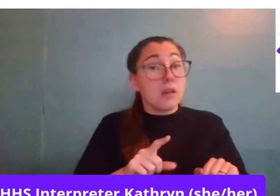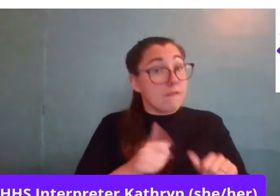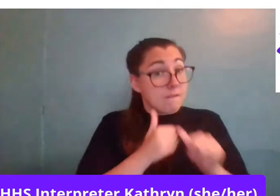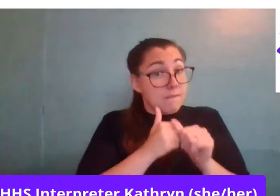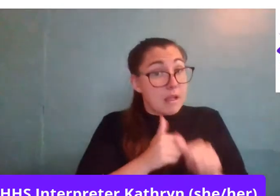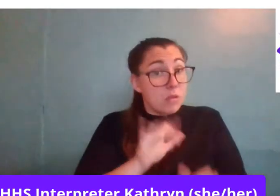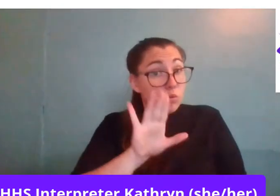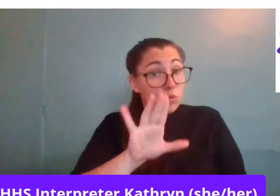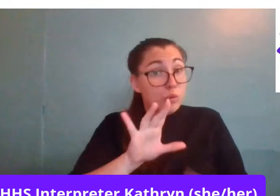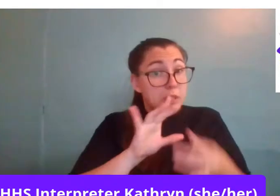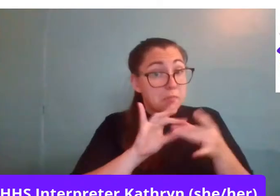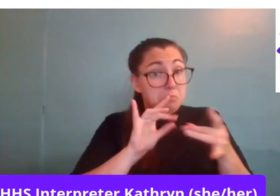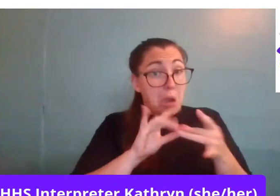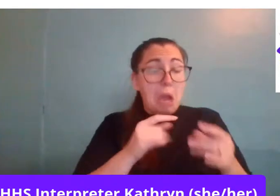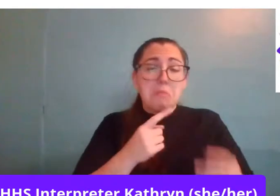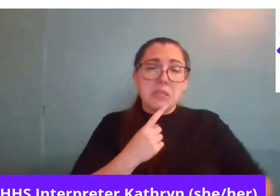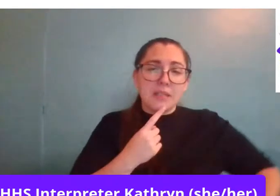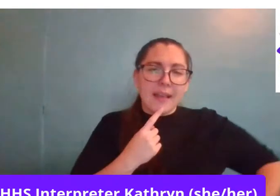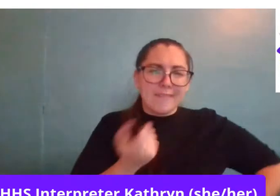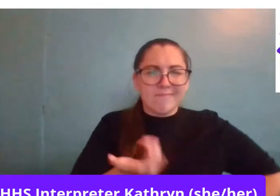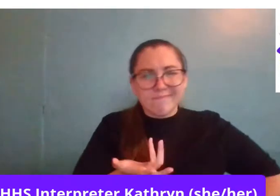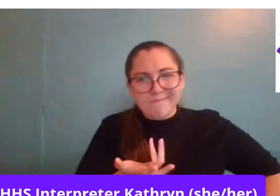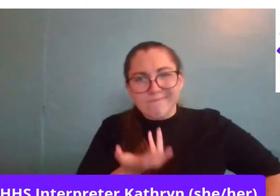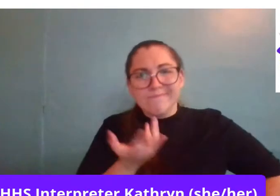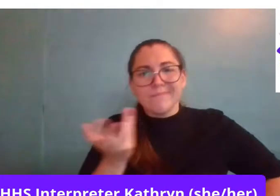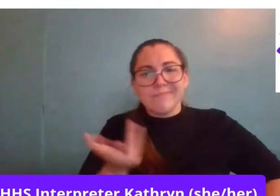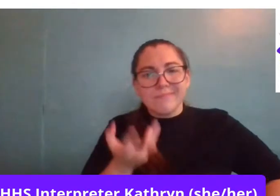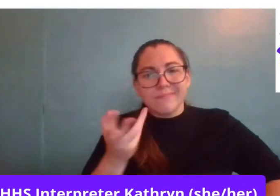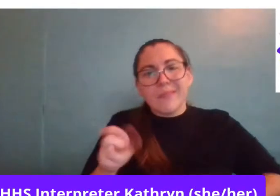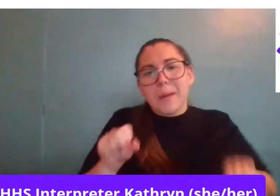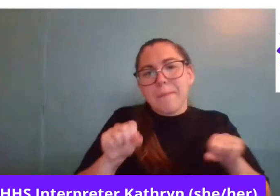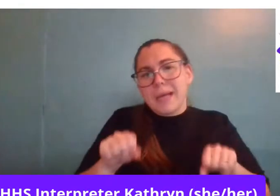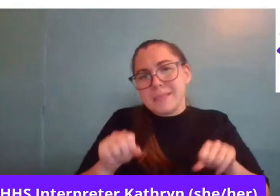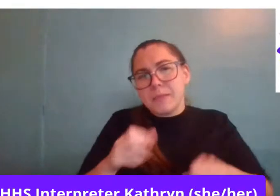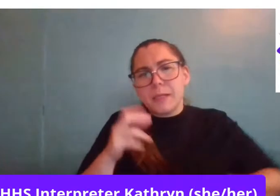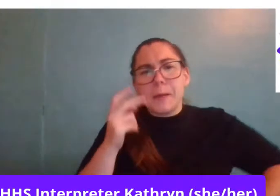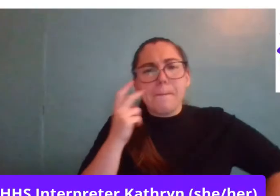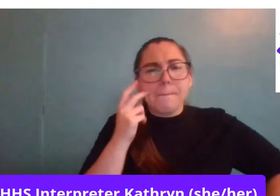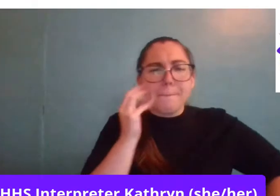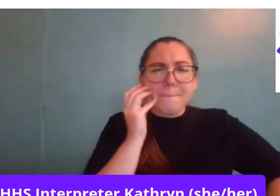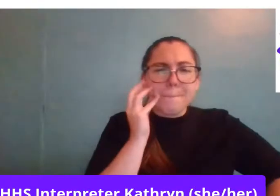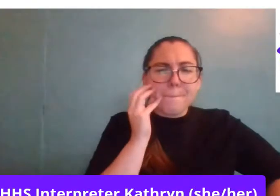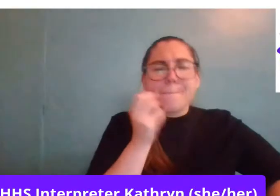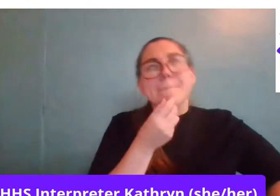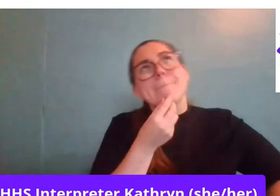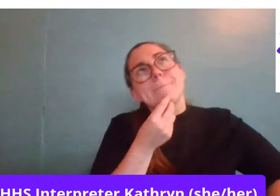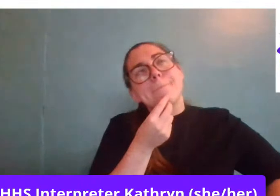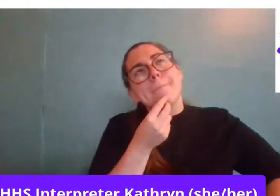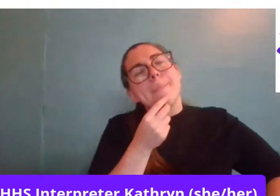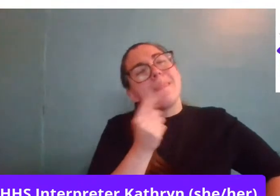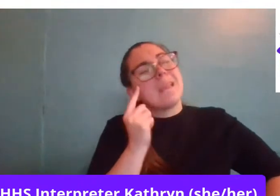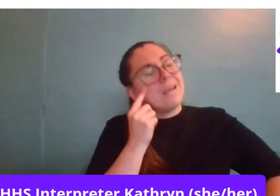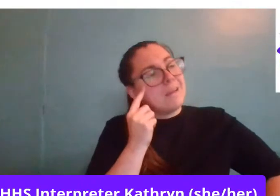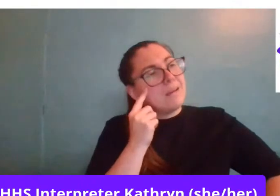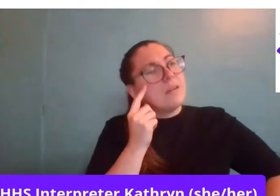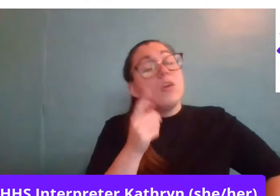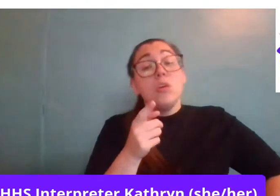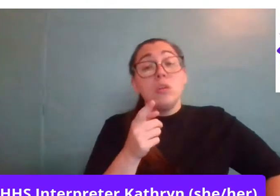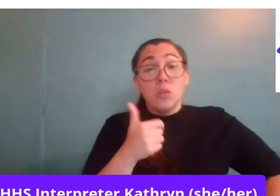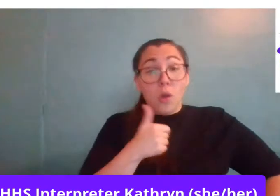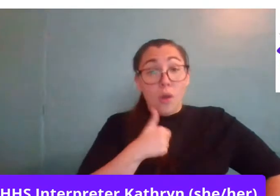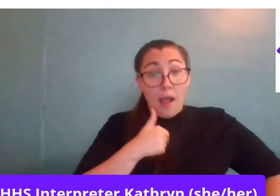I'm gonna say possibly, let me see. I will say this from a